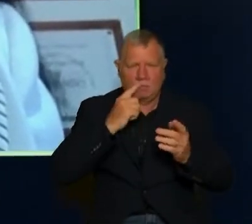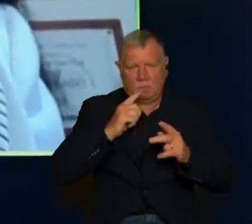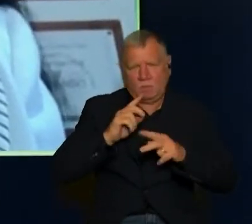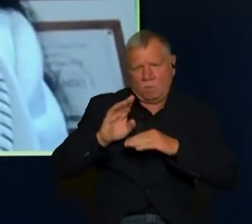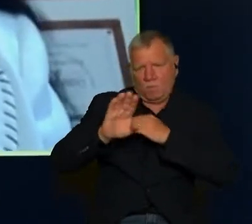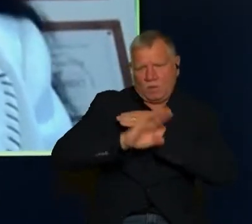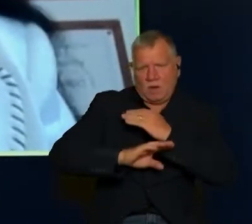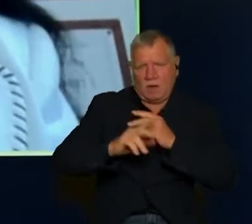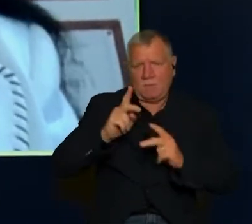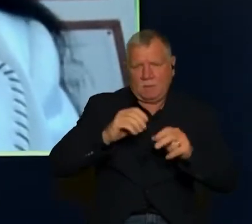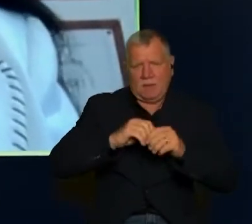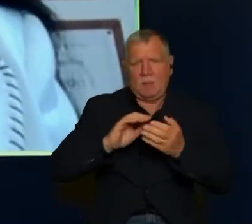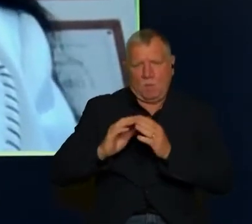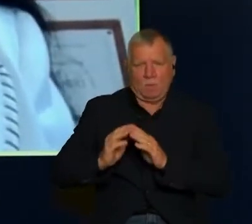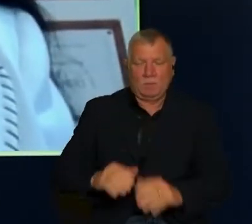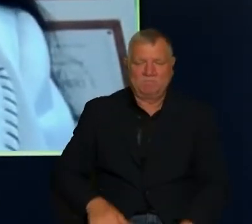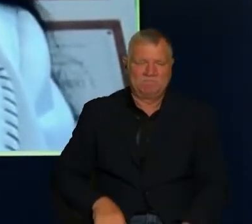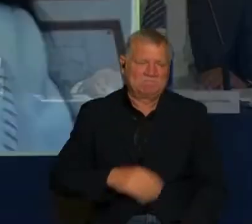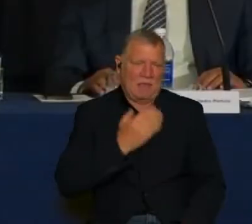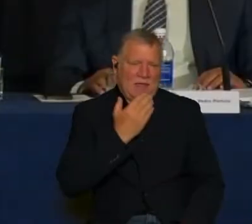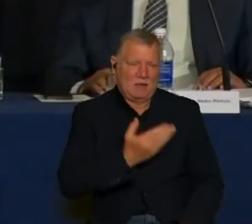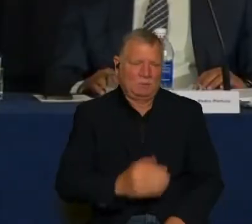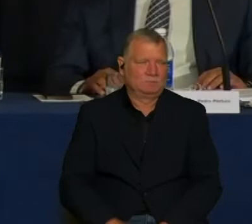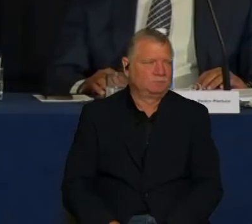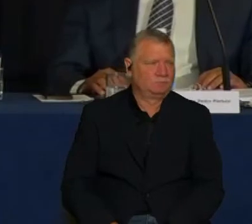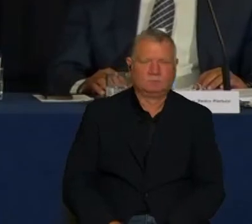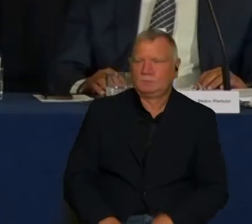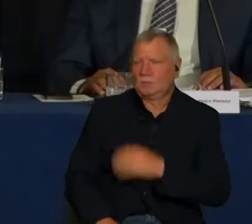pueblo. Thank you. Thank you, Betty.